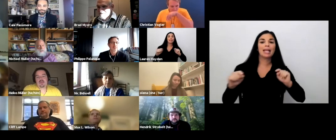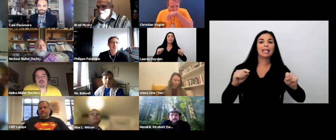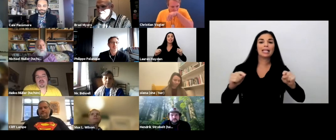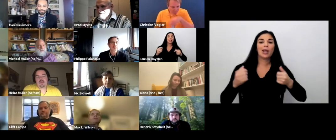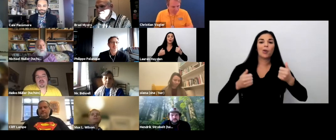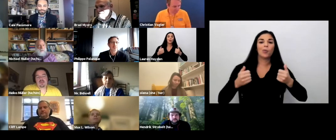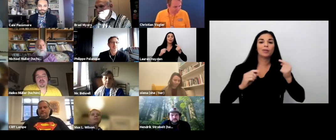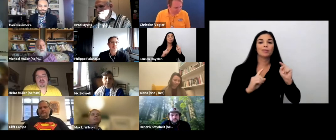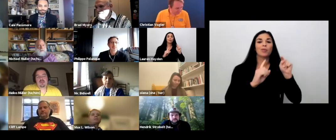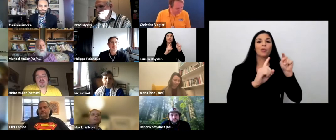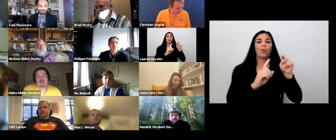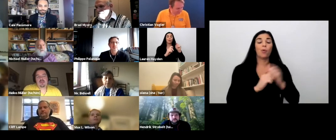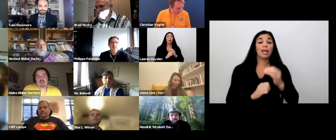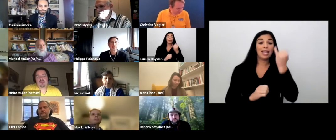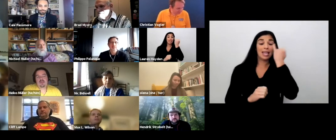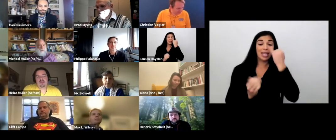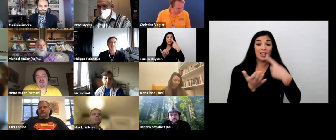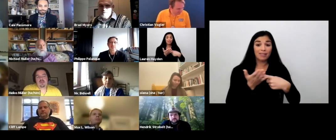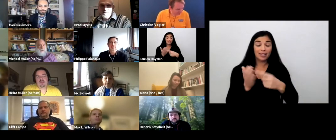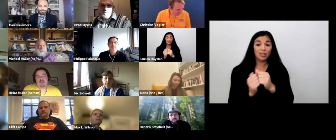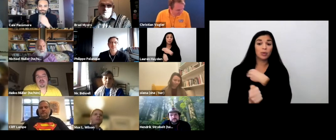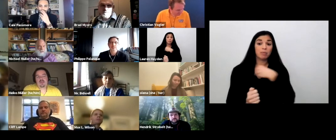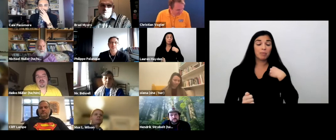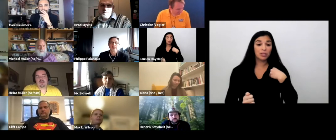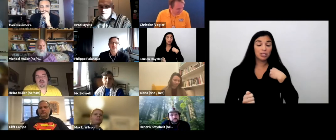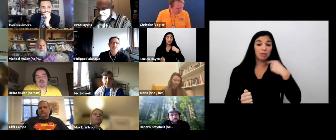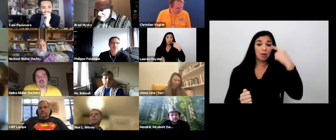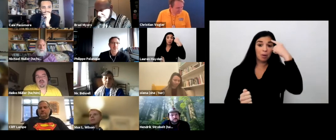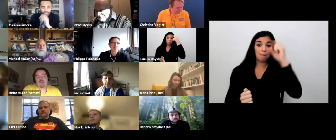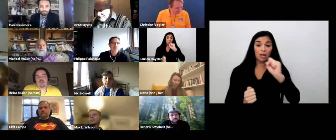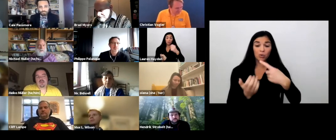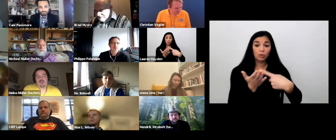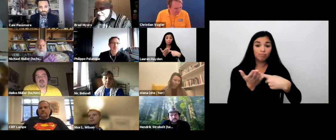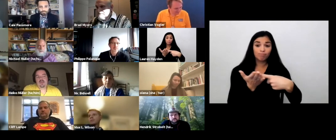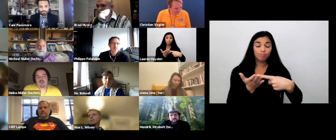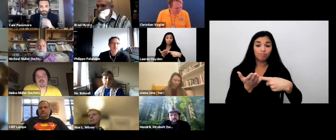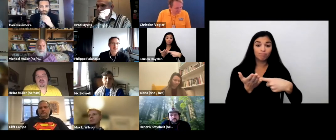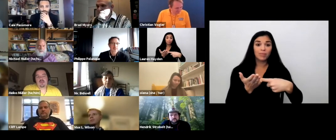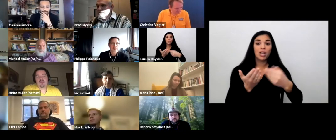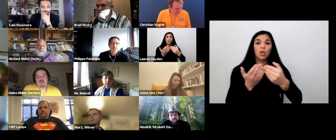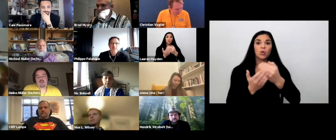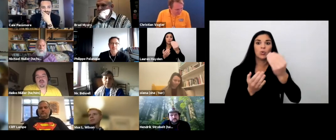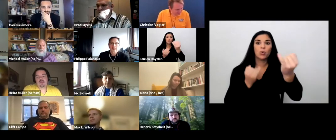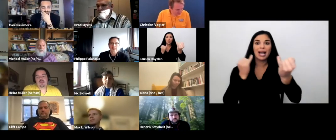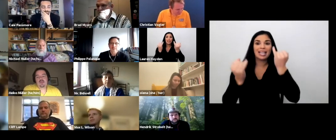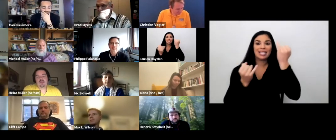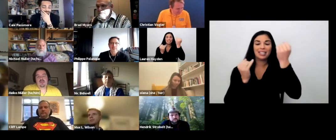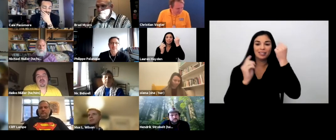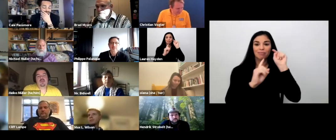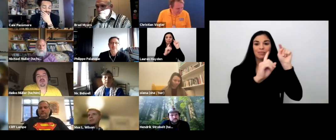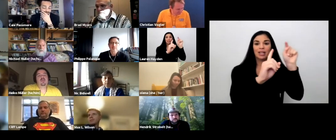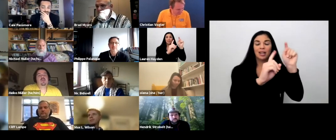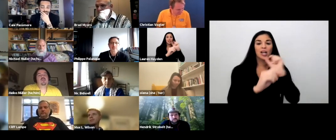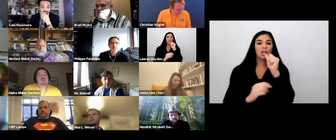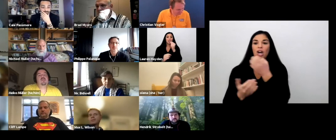and ask for brainstorming, we can move toward new ideas rather than evidence about existing ideas.